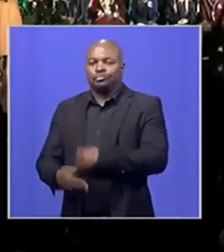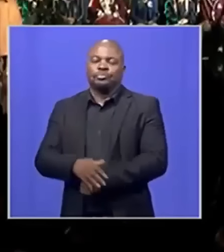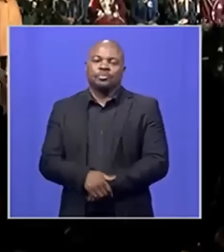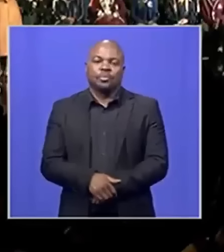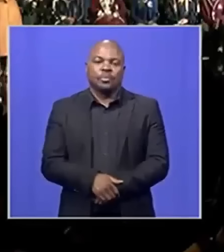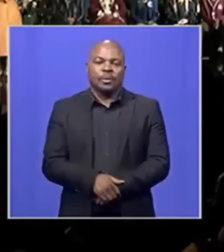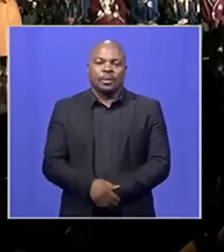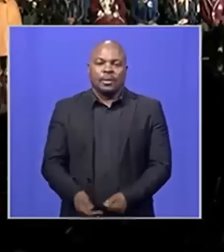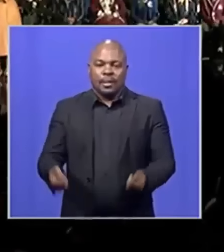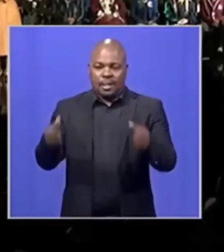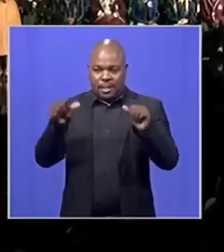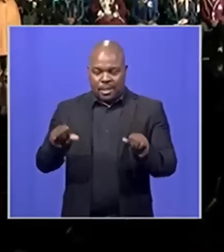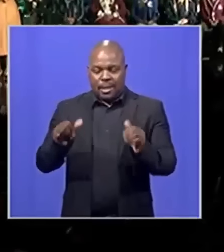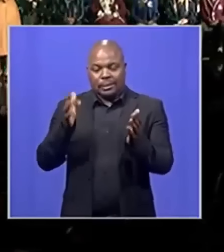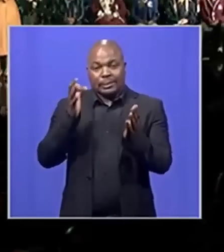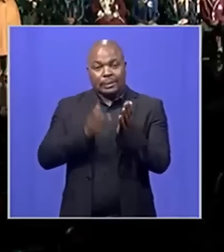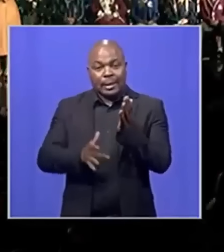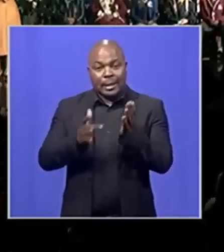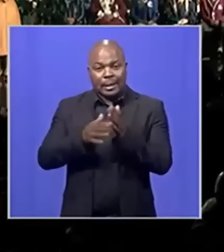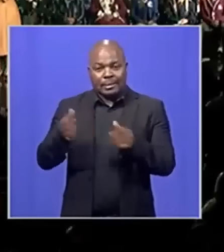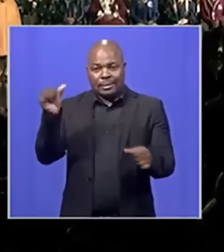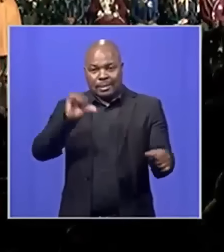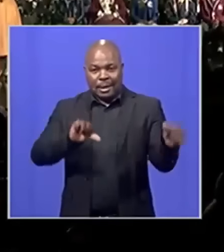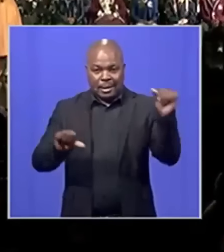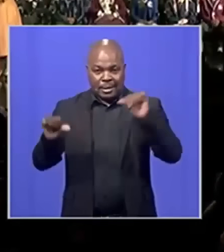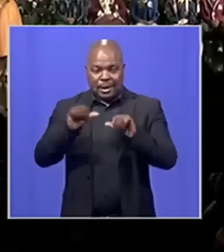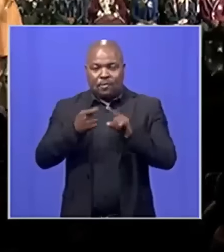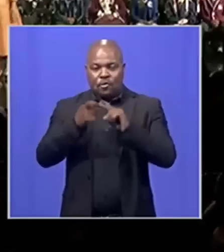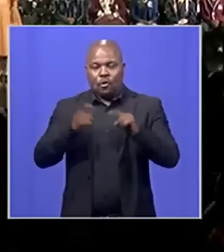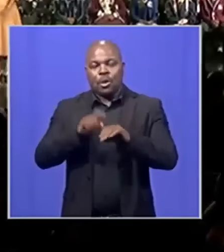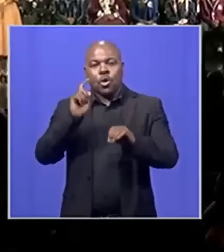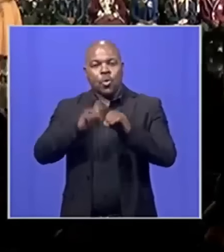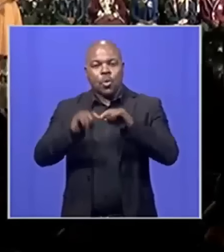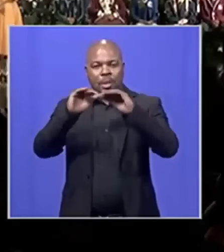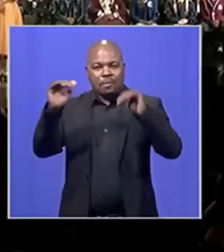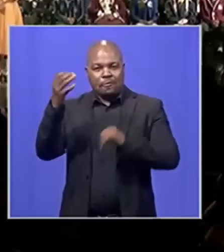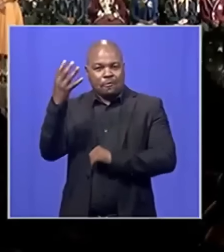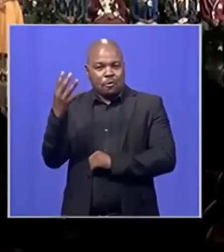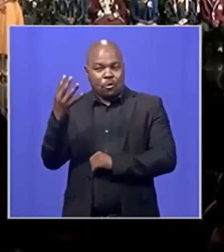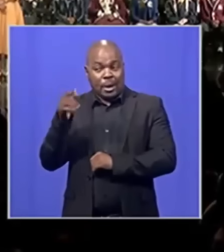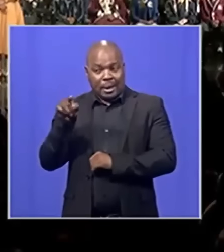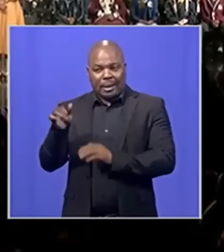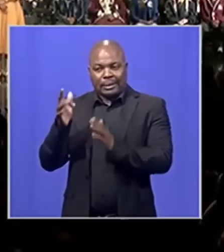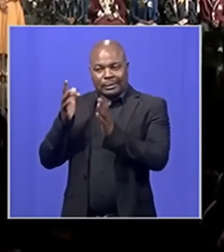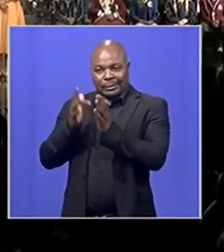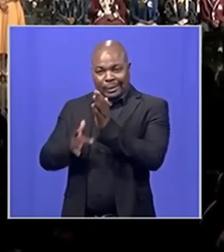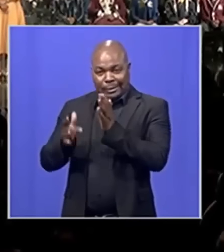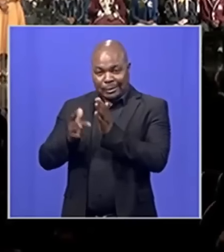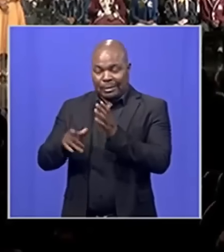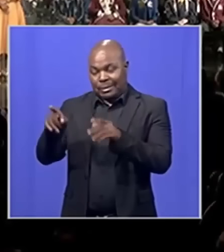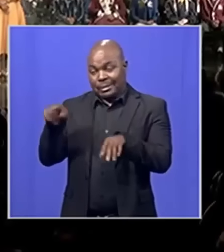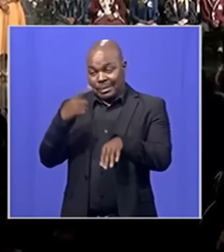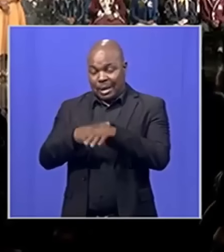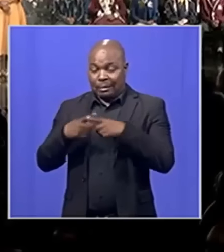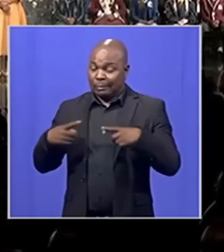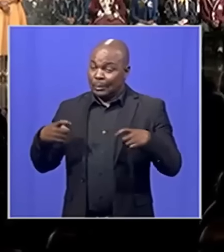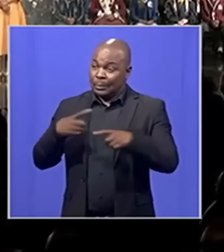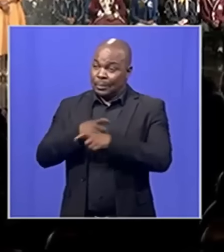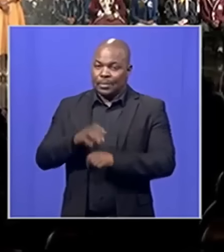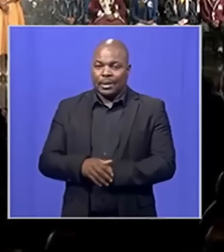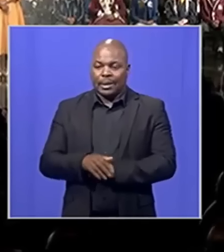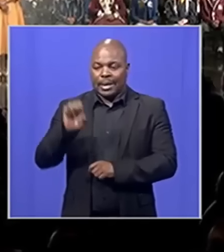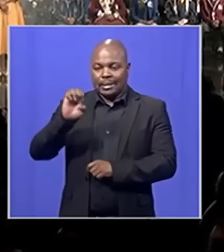And we'll go to technical science in quintile 4. This is the technicalities that could be quite tricky. We'll start